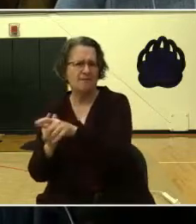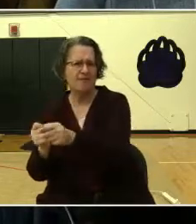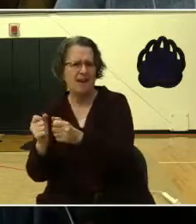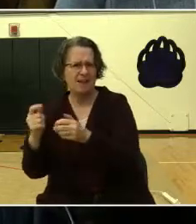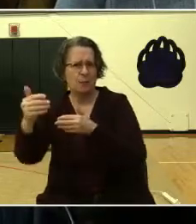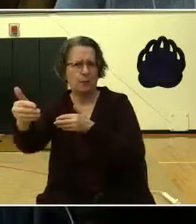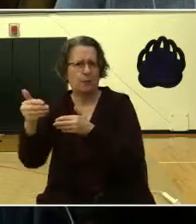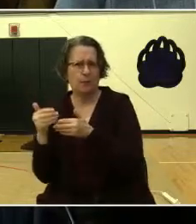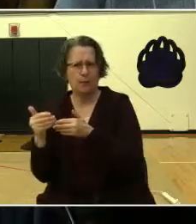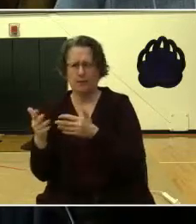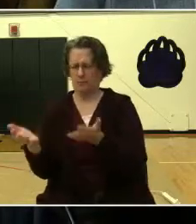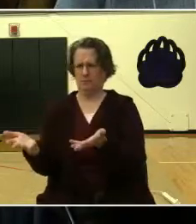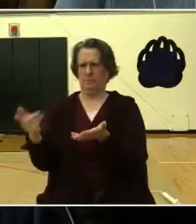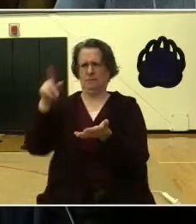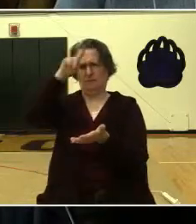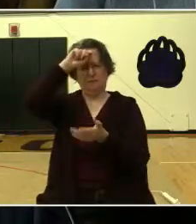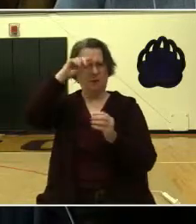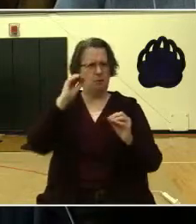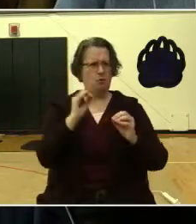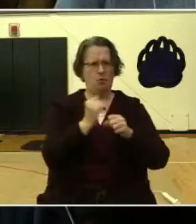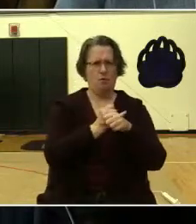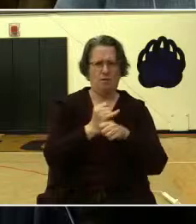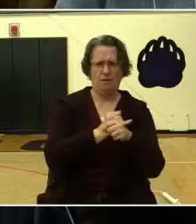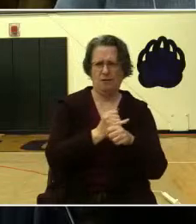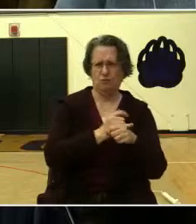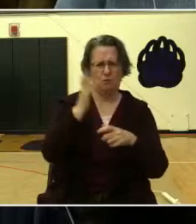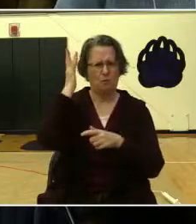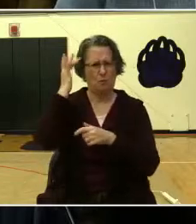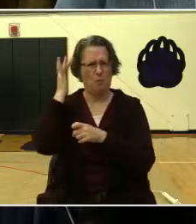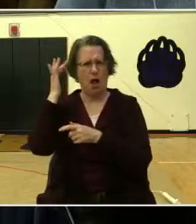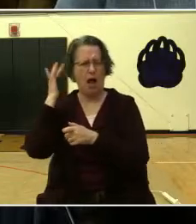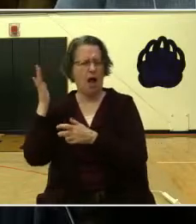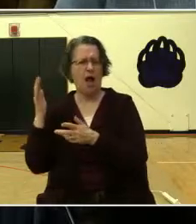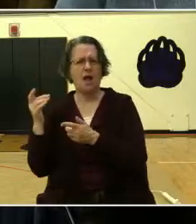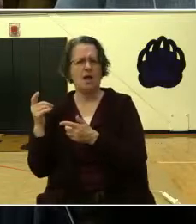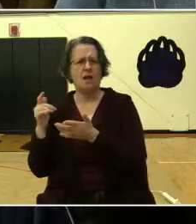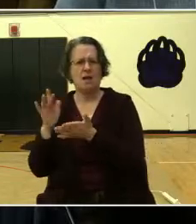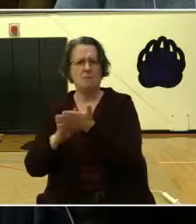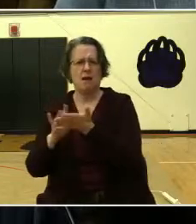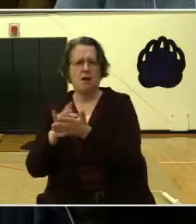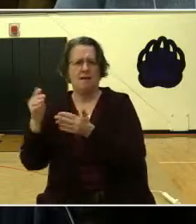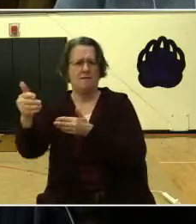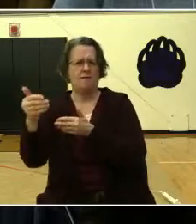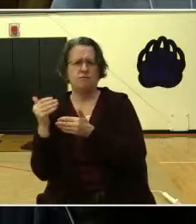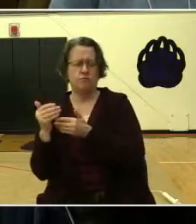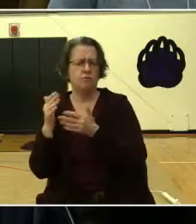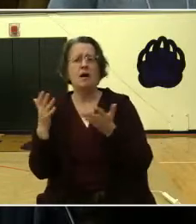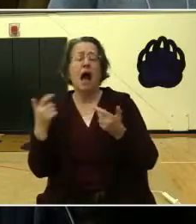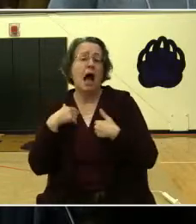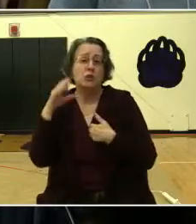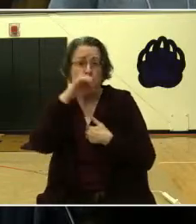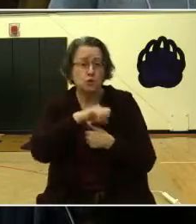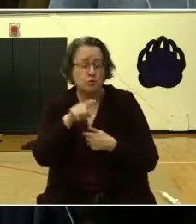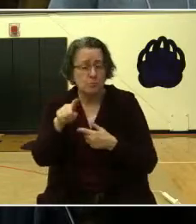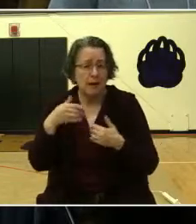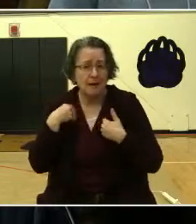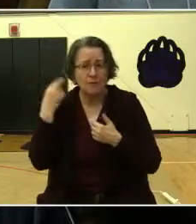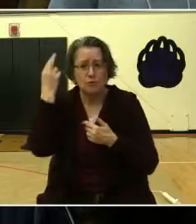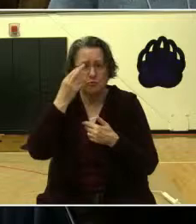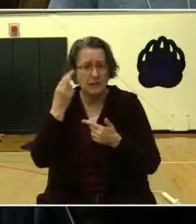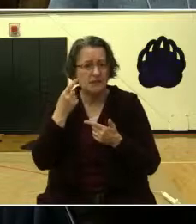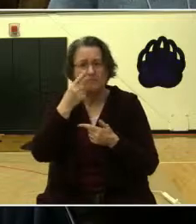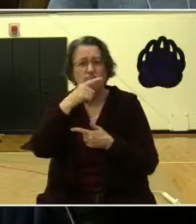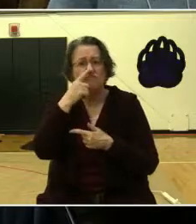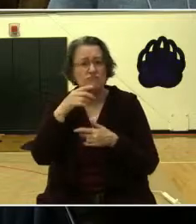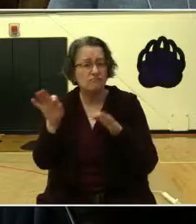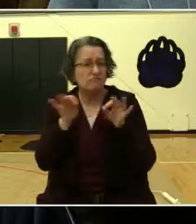I would never do that it's like if I've got 0% I would like well I'll pay it off as long as it takes so I assume there's reasoning for that and I just want to sort of understand